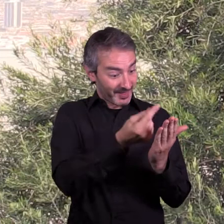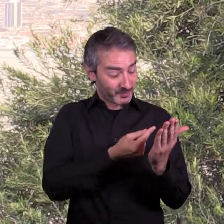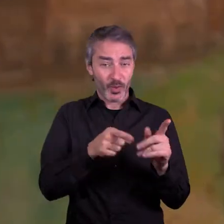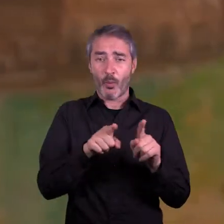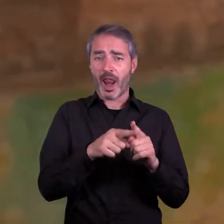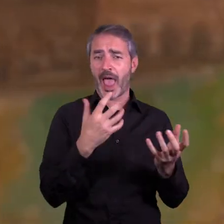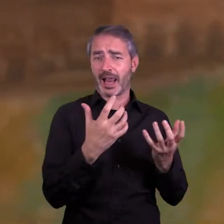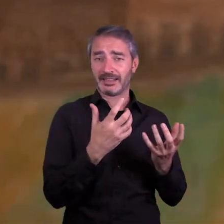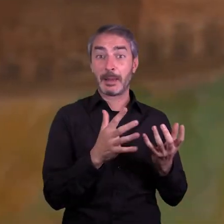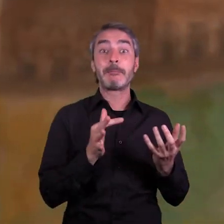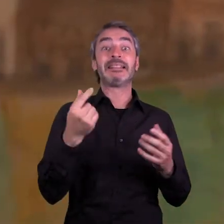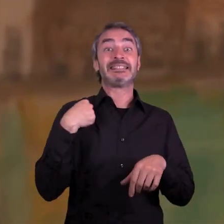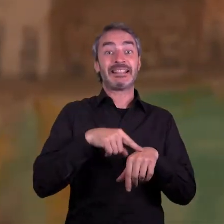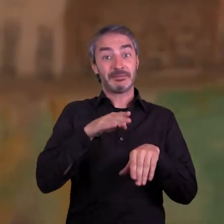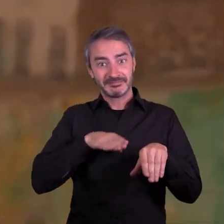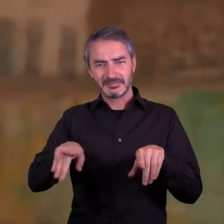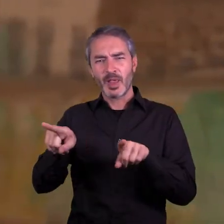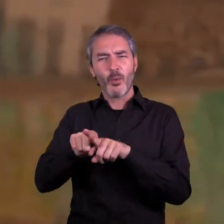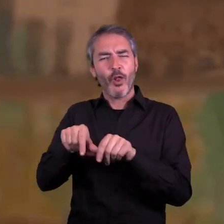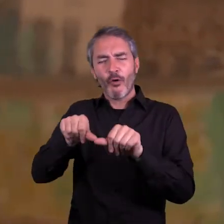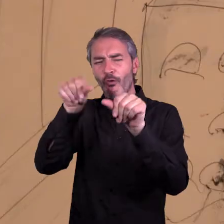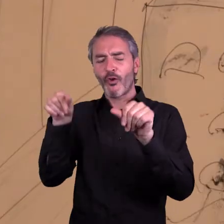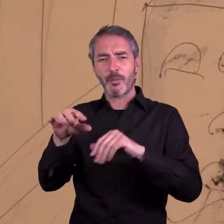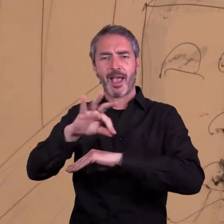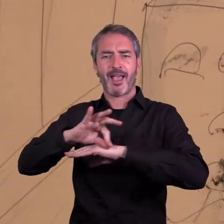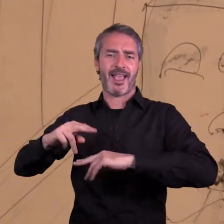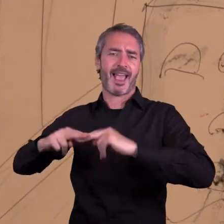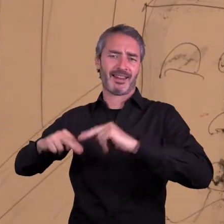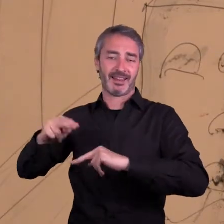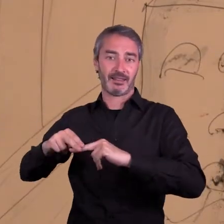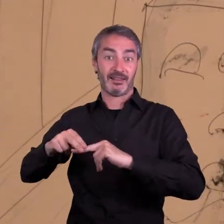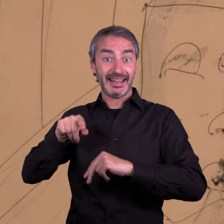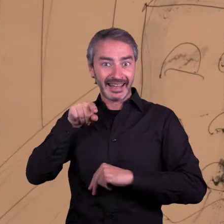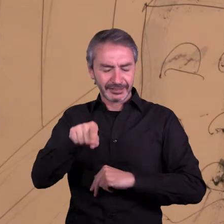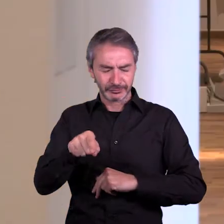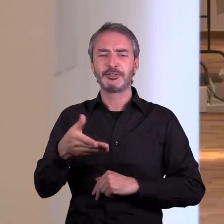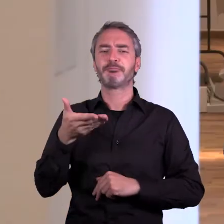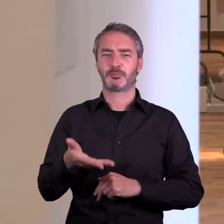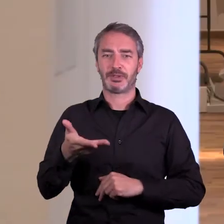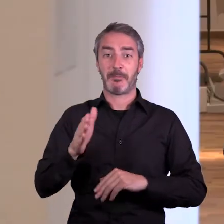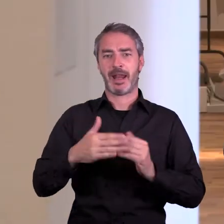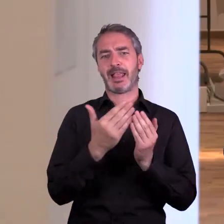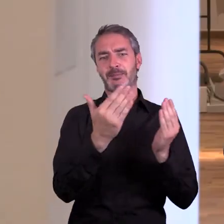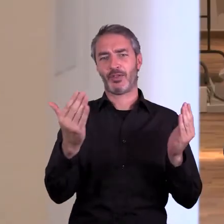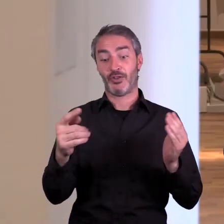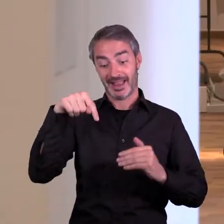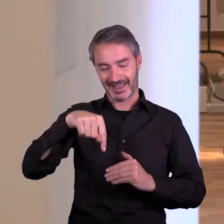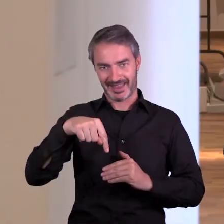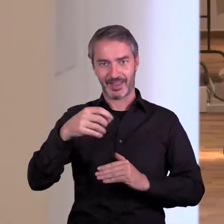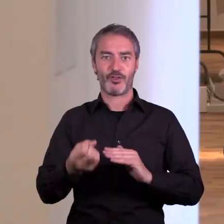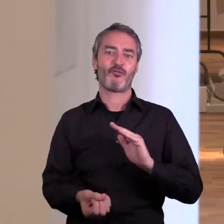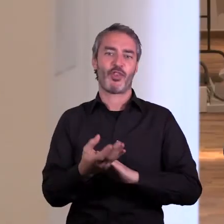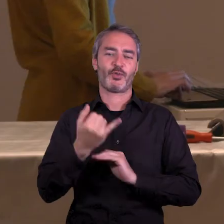would draw something between an artist and an architect. And this is what is so important for the exhibition that we're developing at the Jean Miró